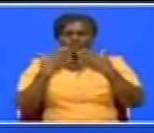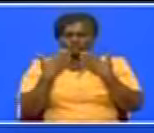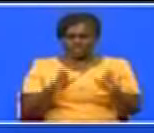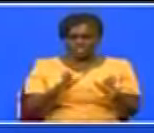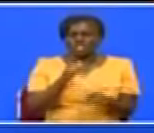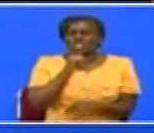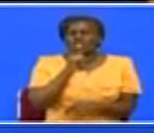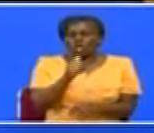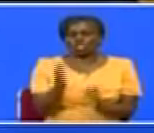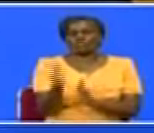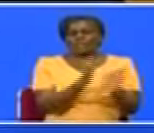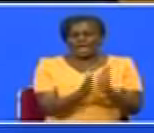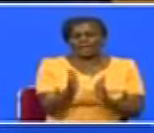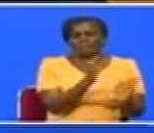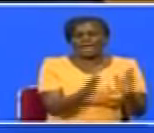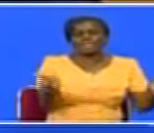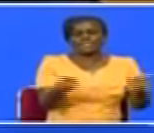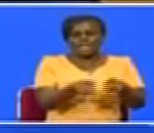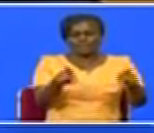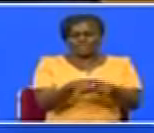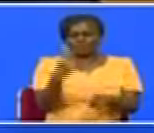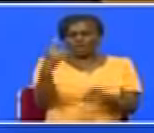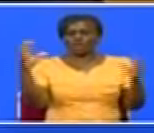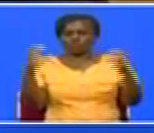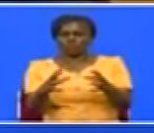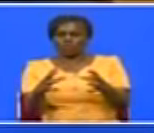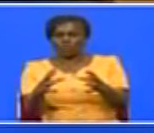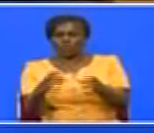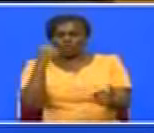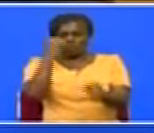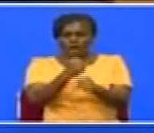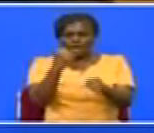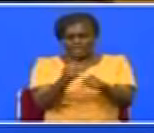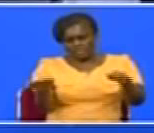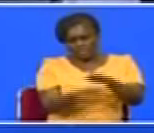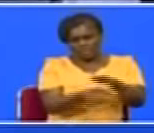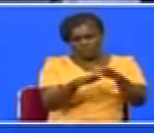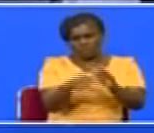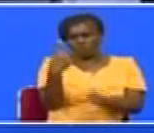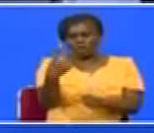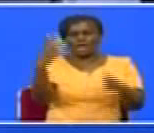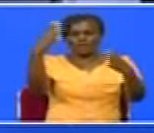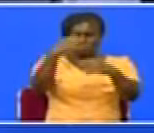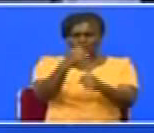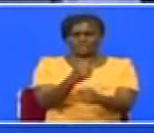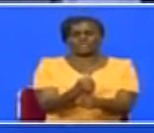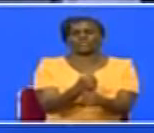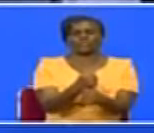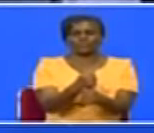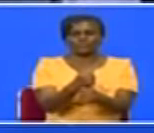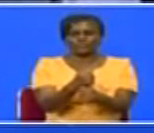an organized event attributed to one group of perpetrators working under a unified, concerted,